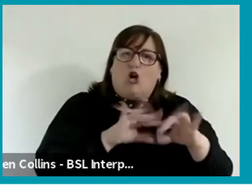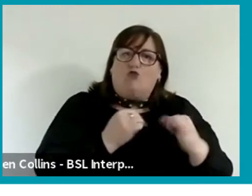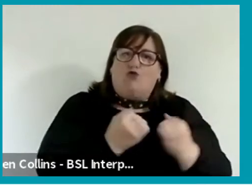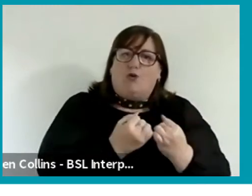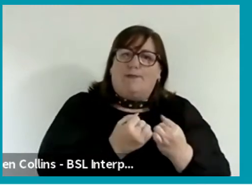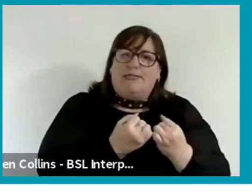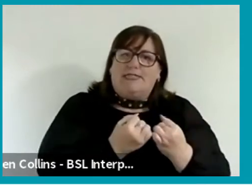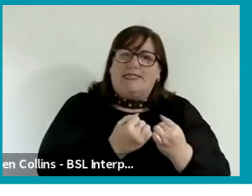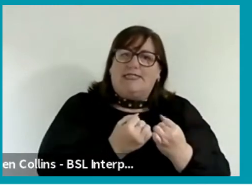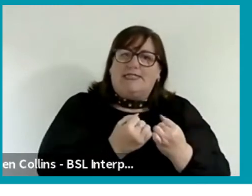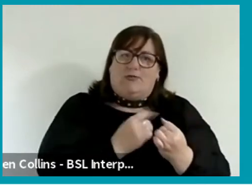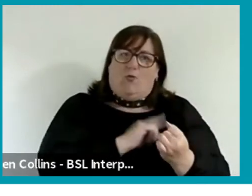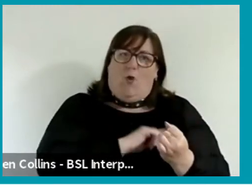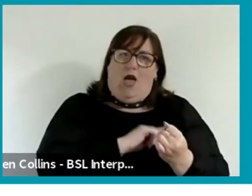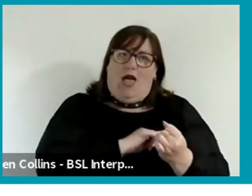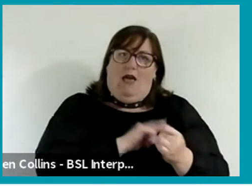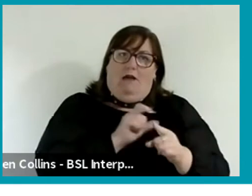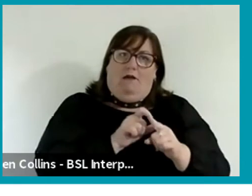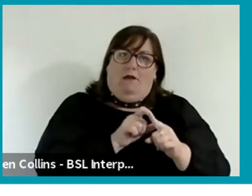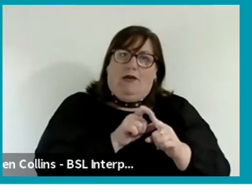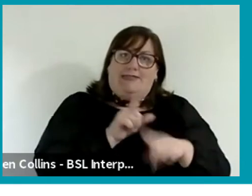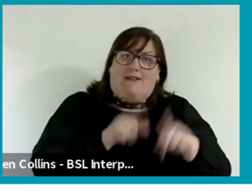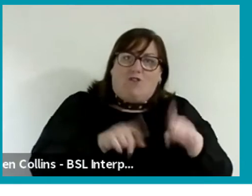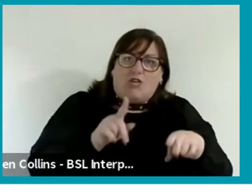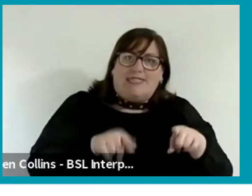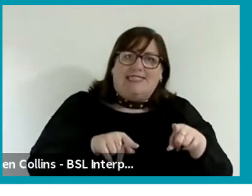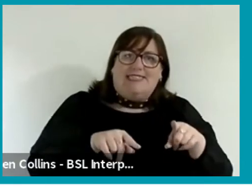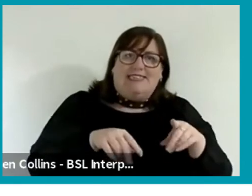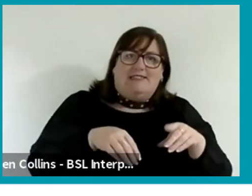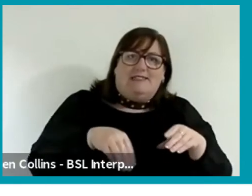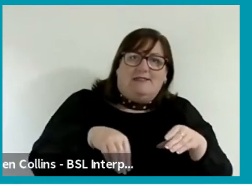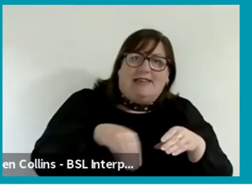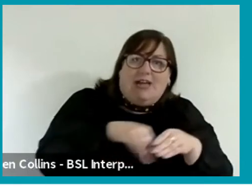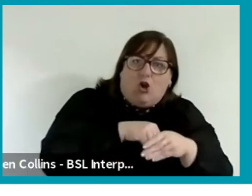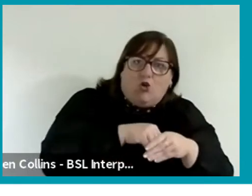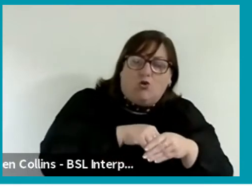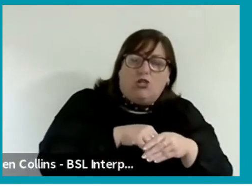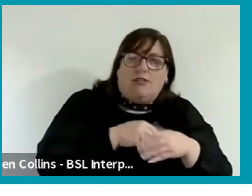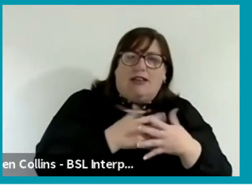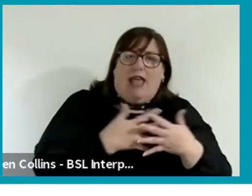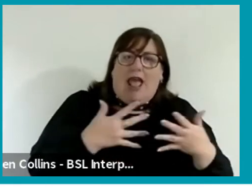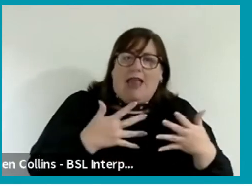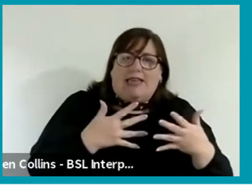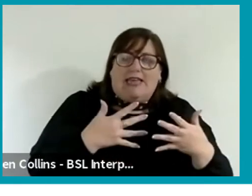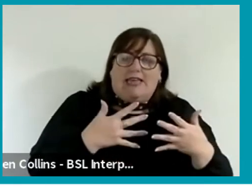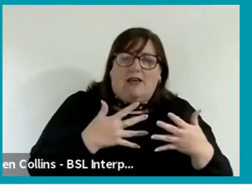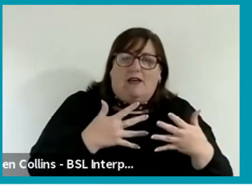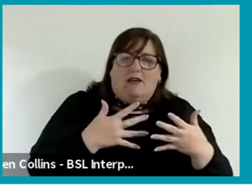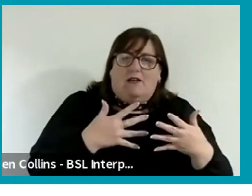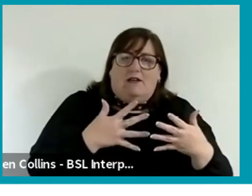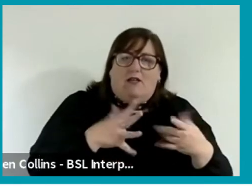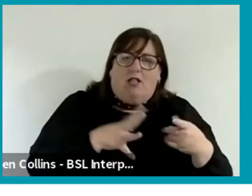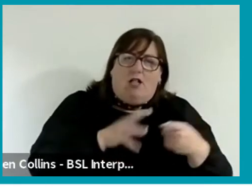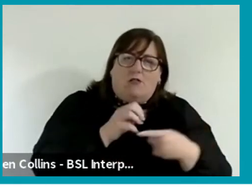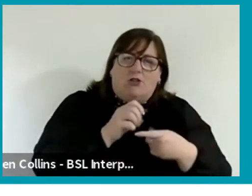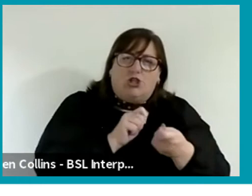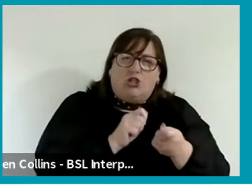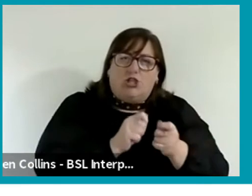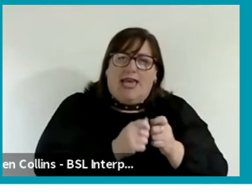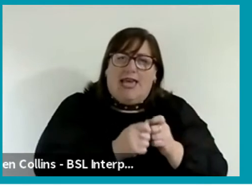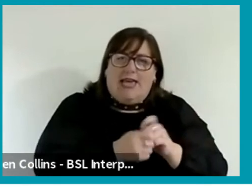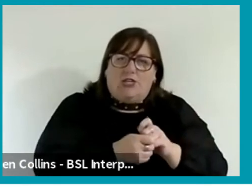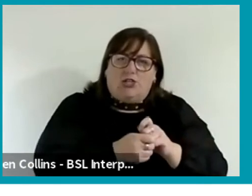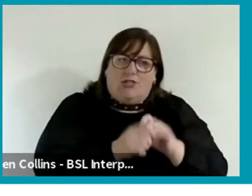inclusion or any kind of organizational change that really requires people, the human